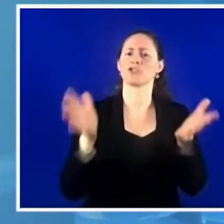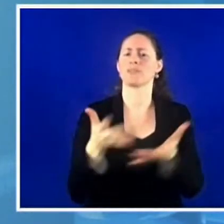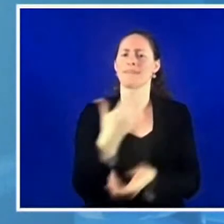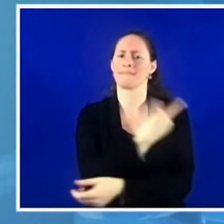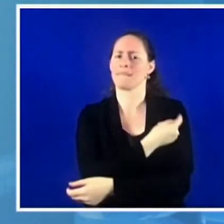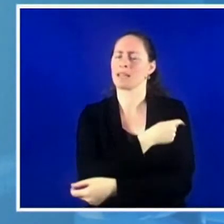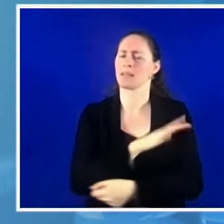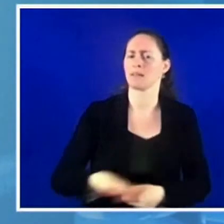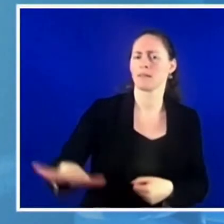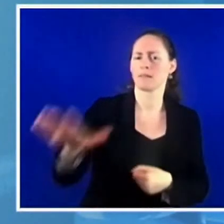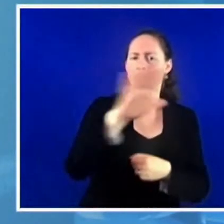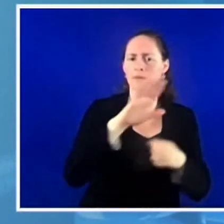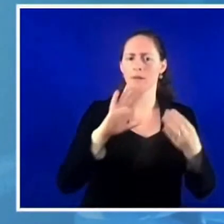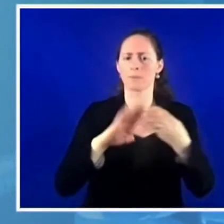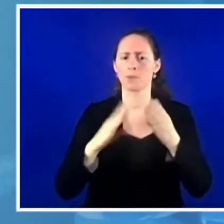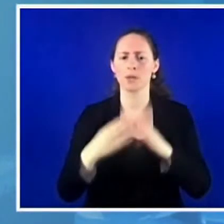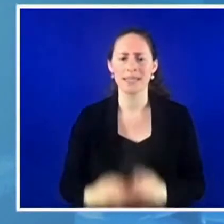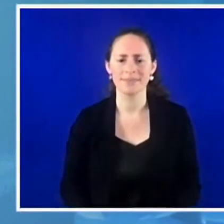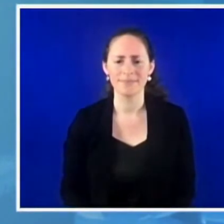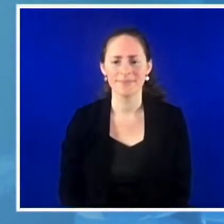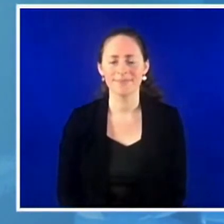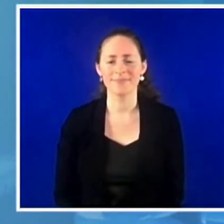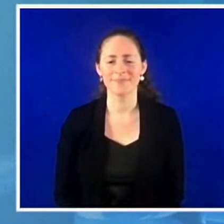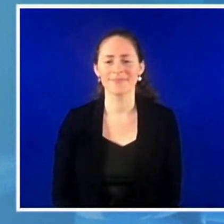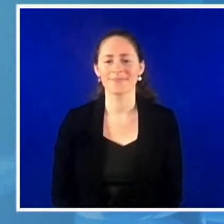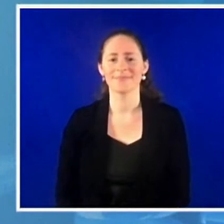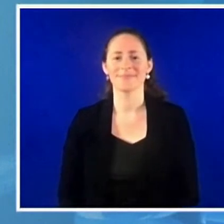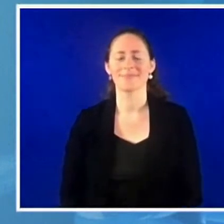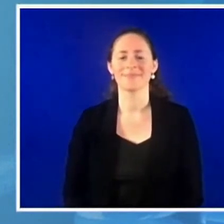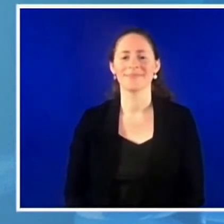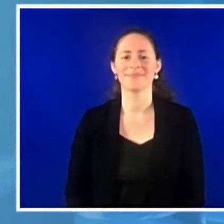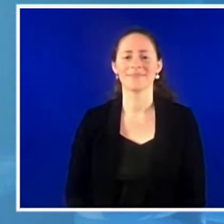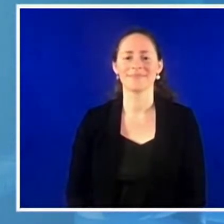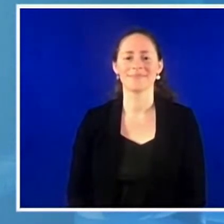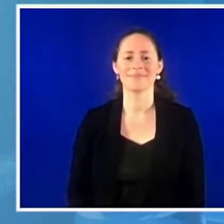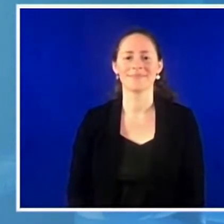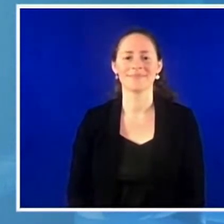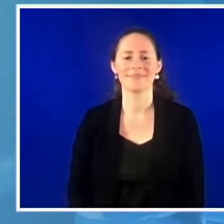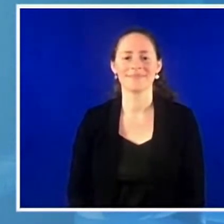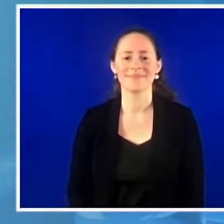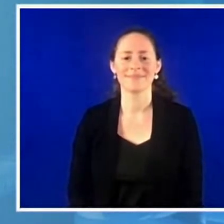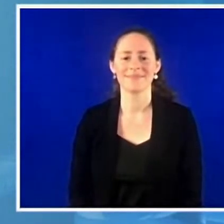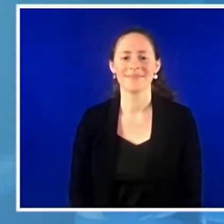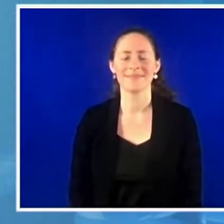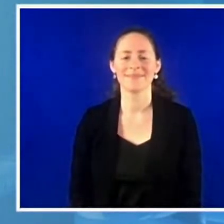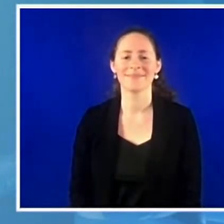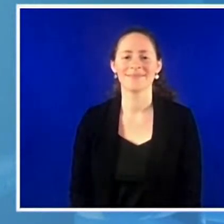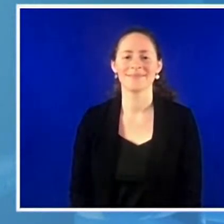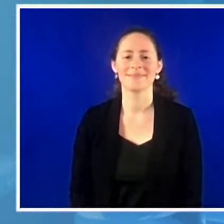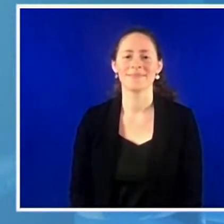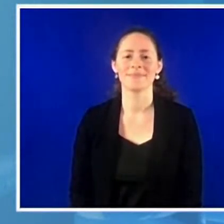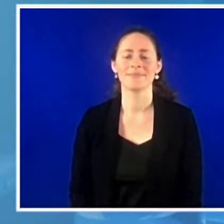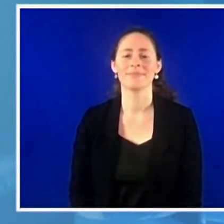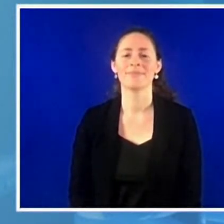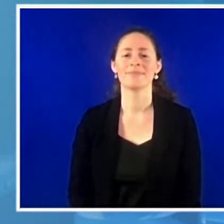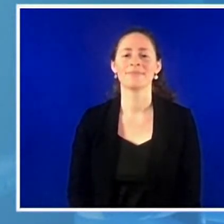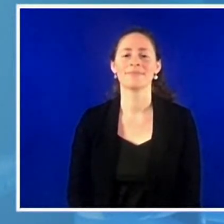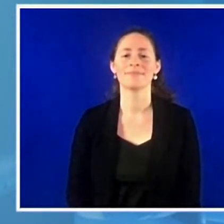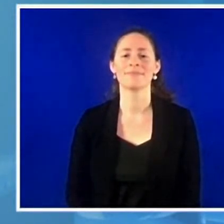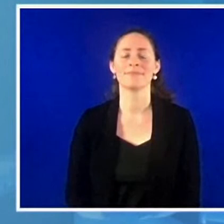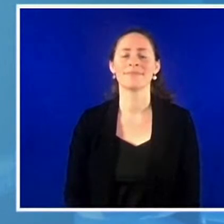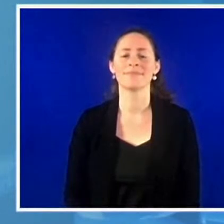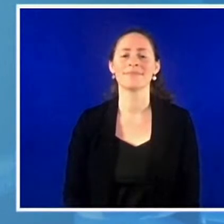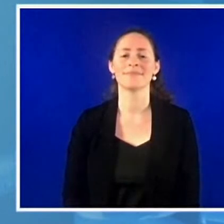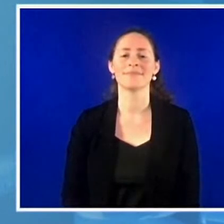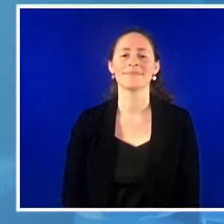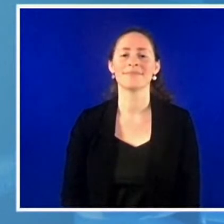So I've made the COVID-19 vaccine question one of my routine primary care questions. Have you gotten the COVID vaccine